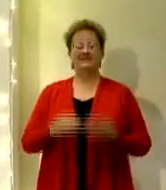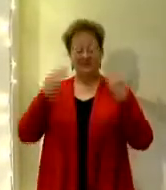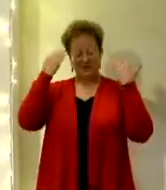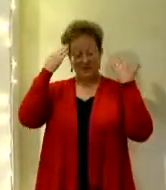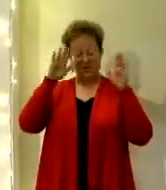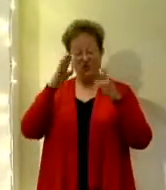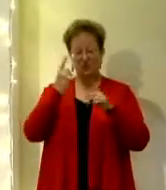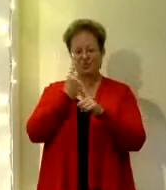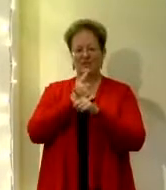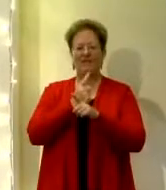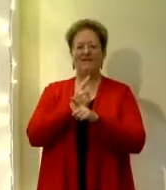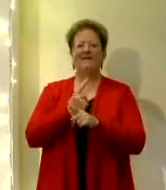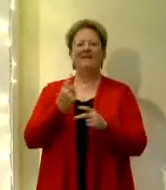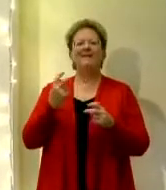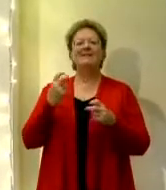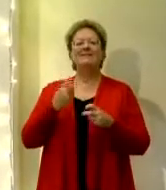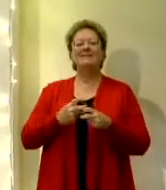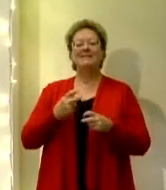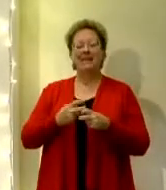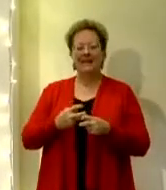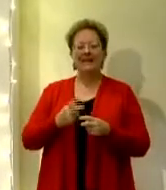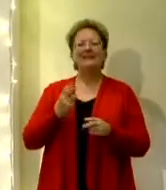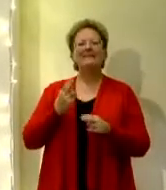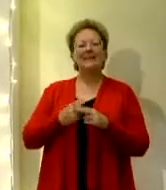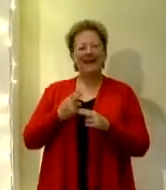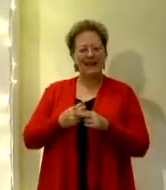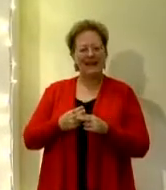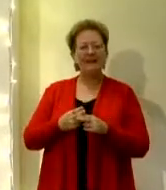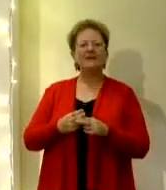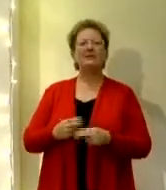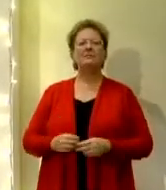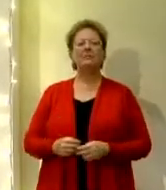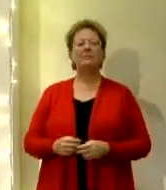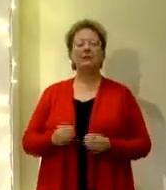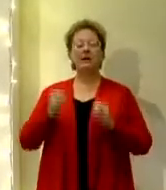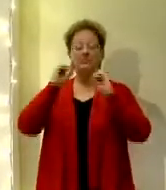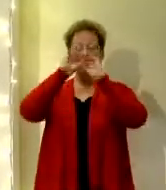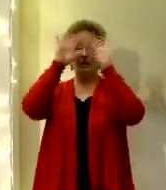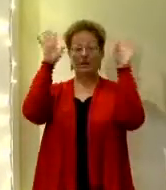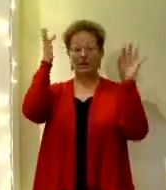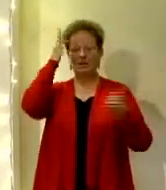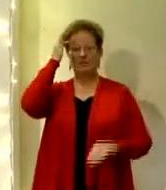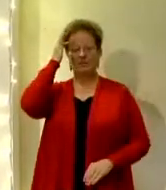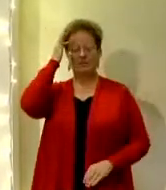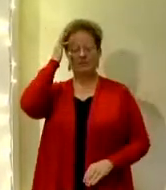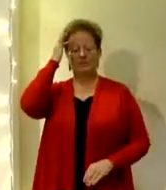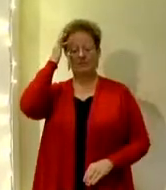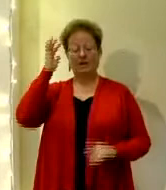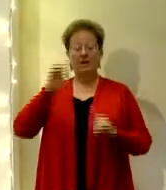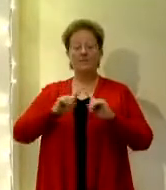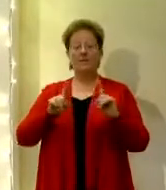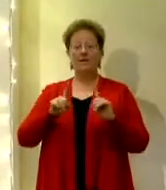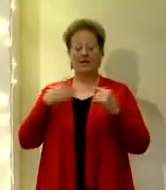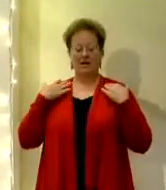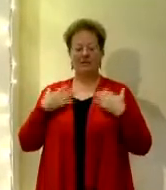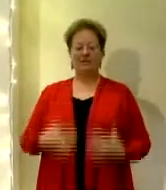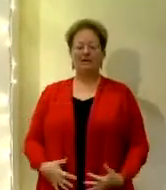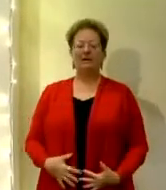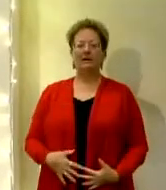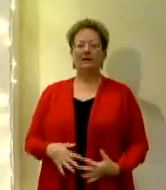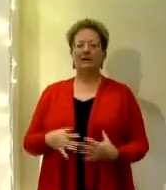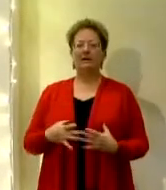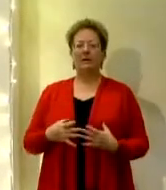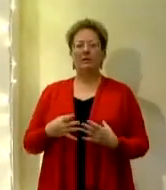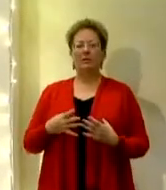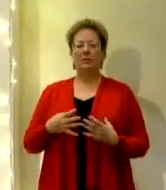was going on inside of him. You see, though he was very clear in his mind and very capable in his mind, his body had betrayed him, and he